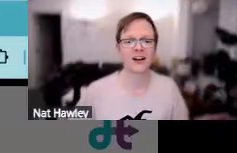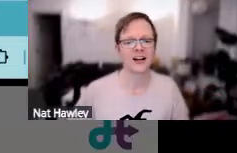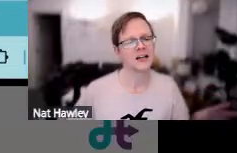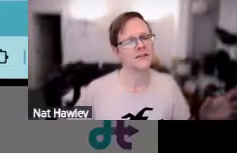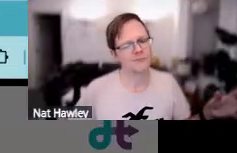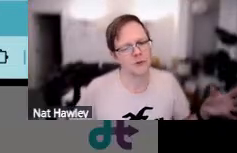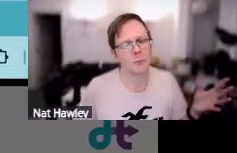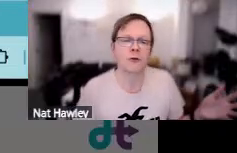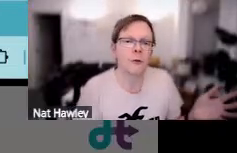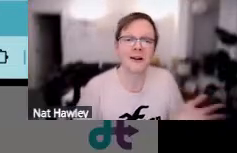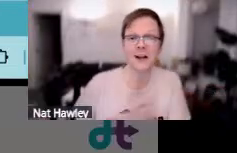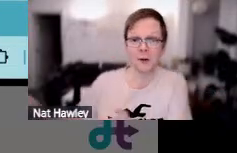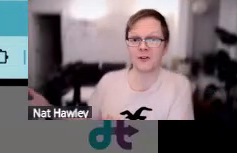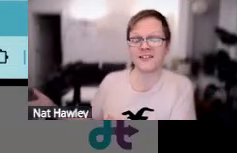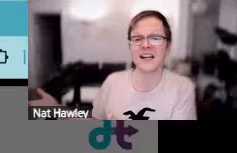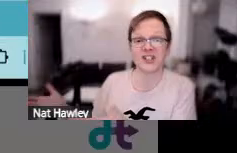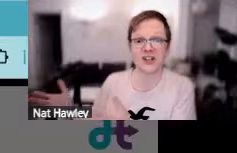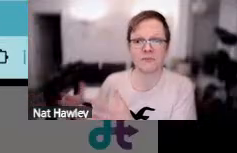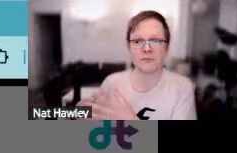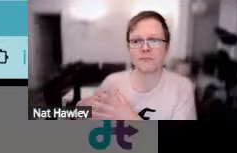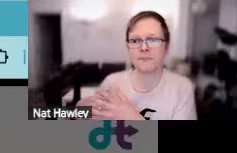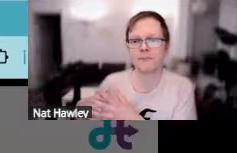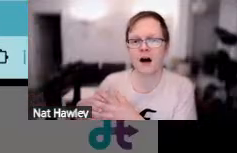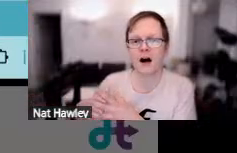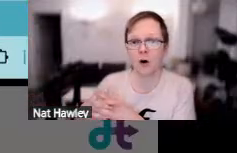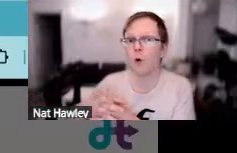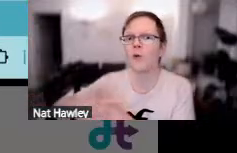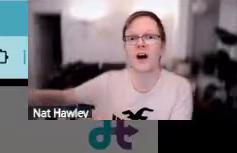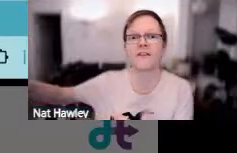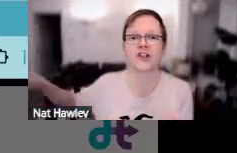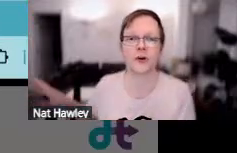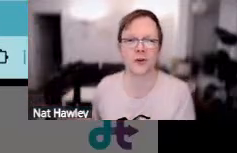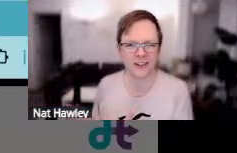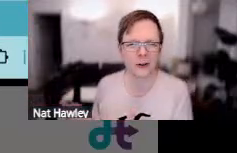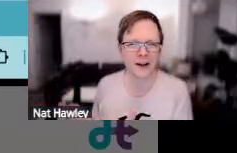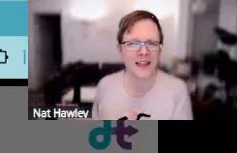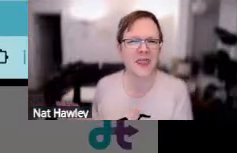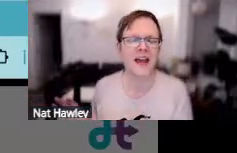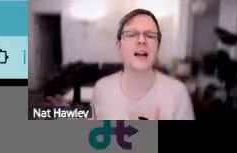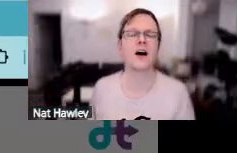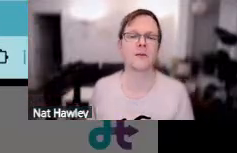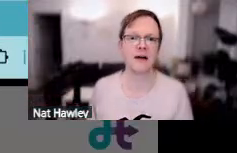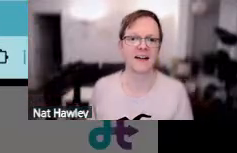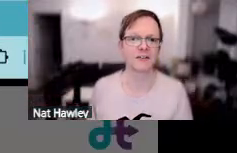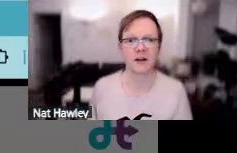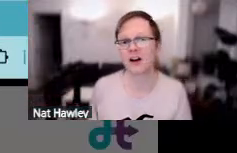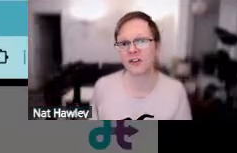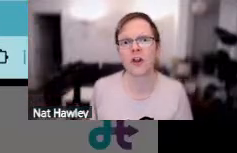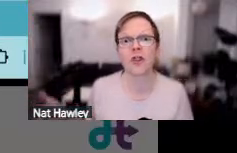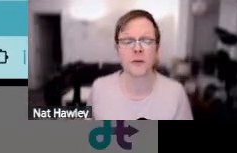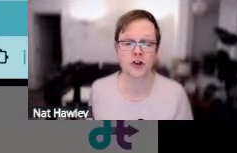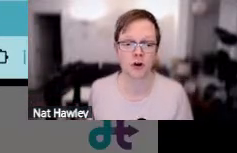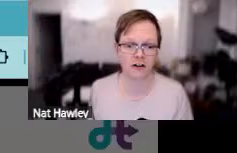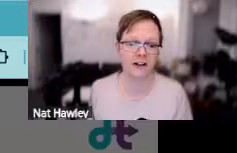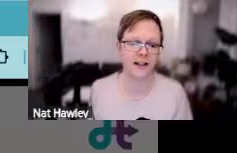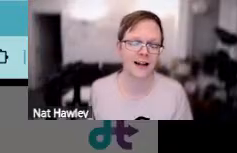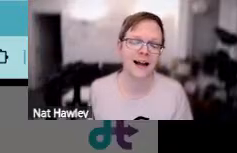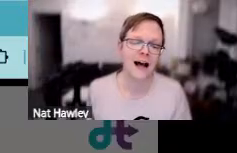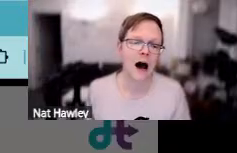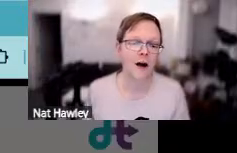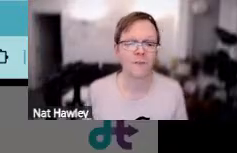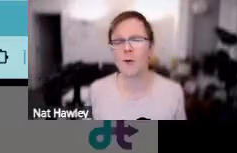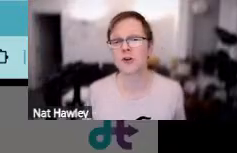others, you're probably going to teach all the other students the way that they learn best, because the